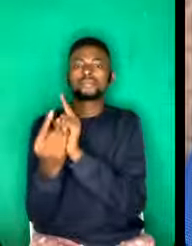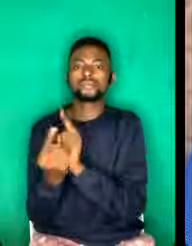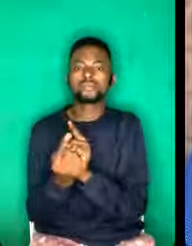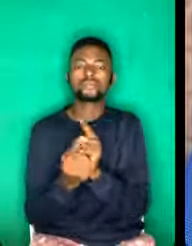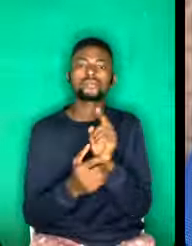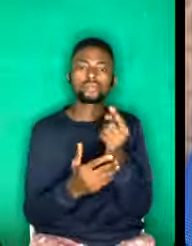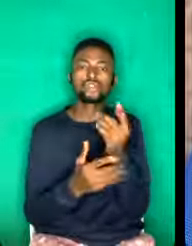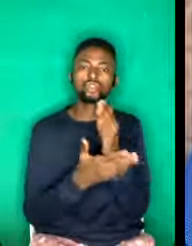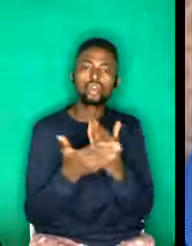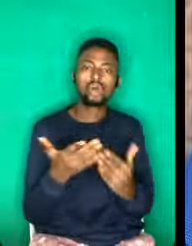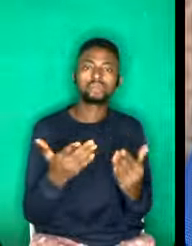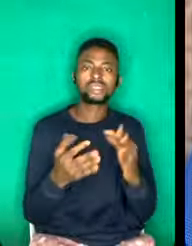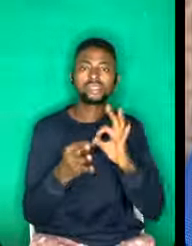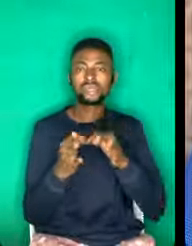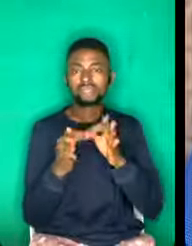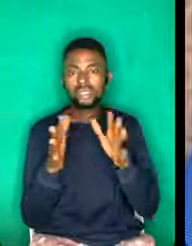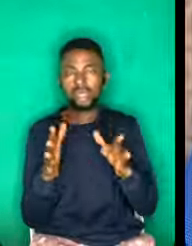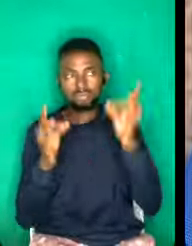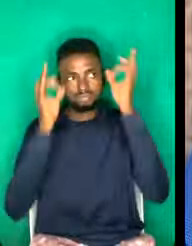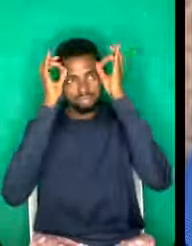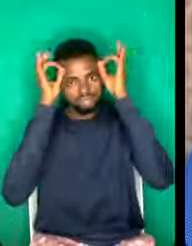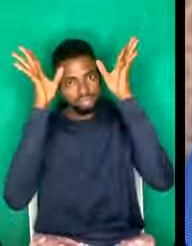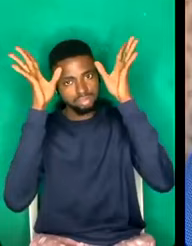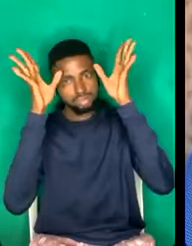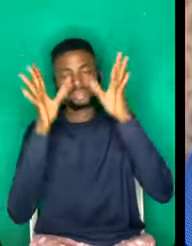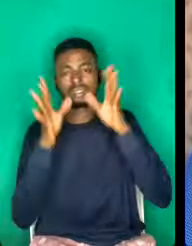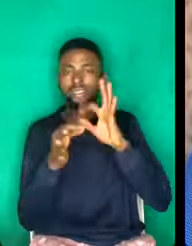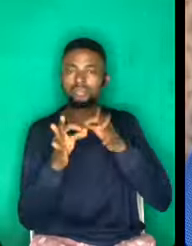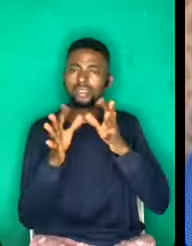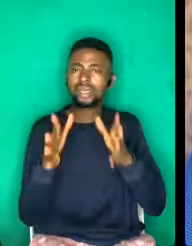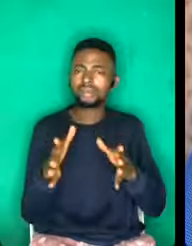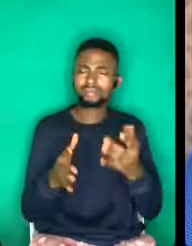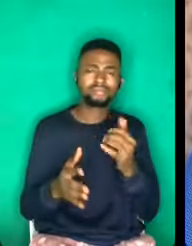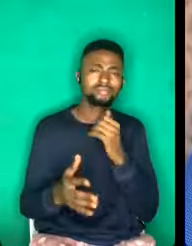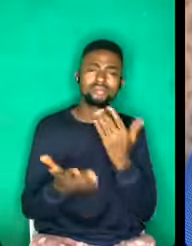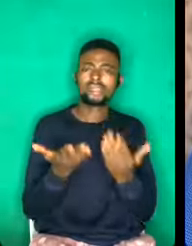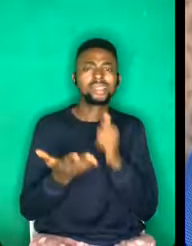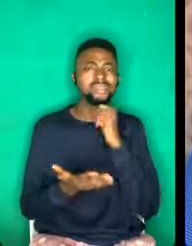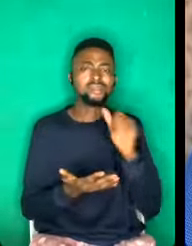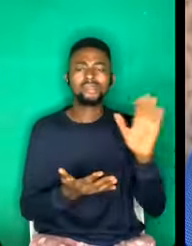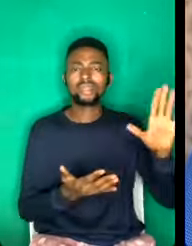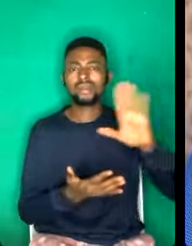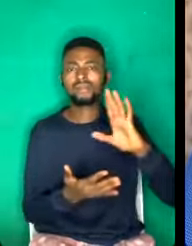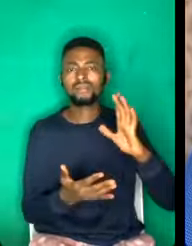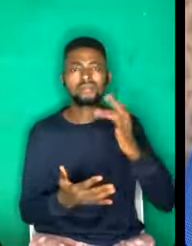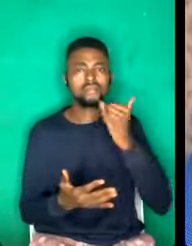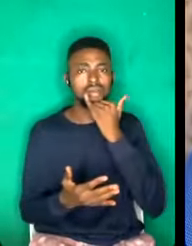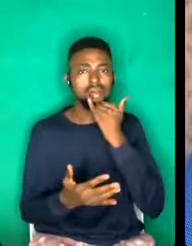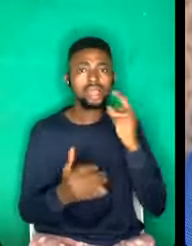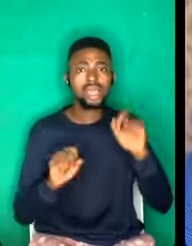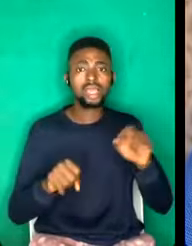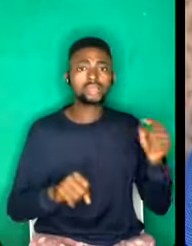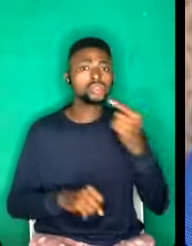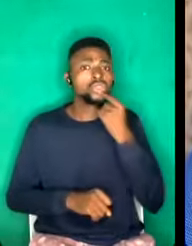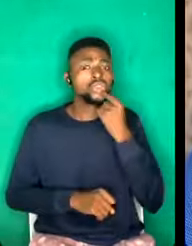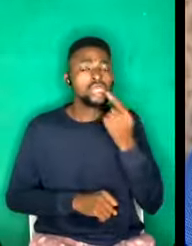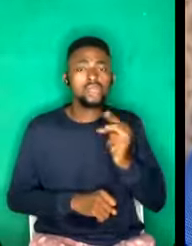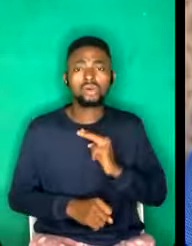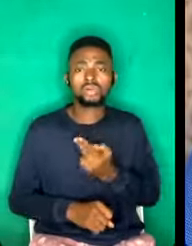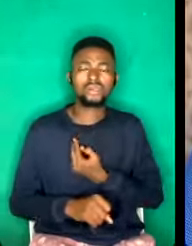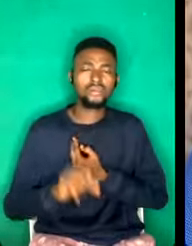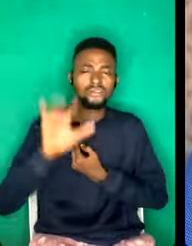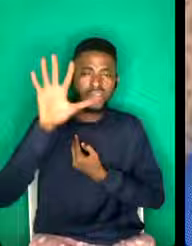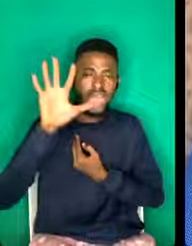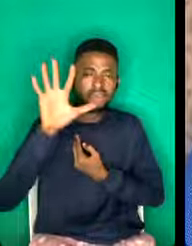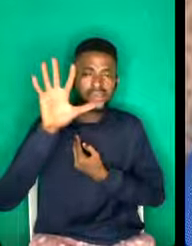interpreters, right? It might not be their fault. And I'm wondering, can you tell us 5 qualities, just, you know, put it down